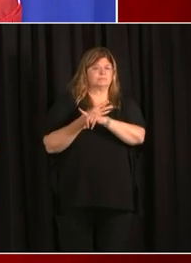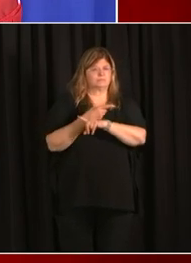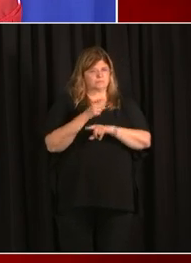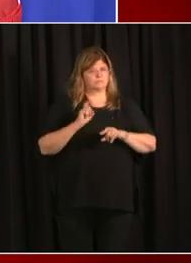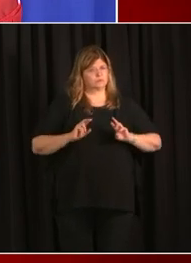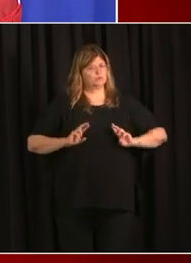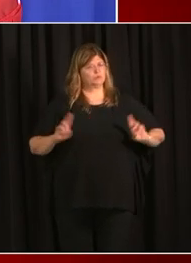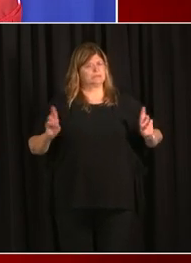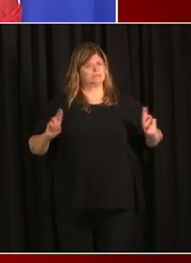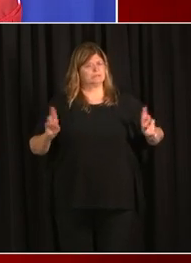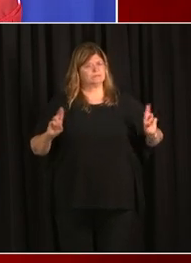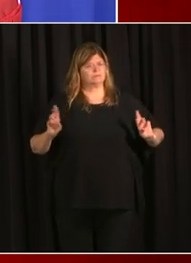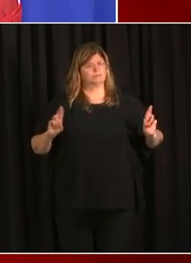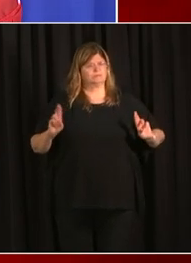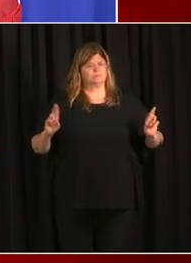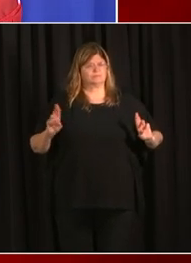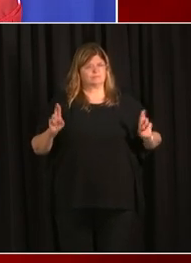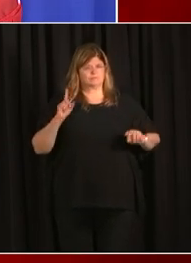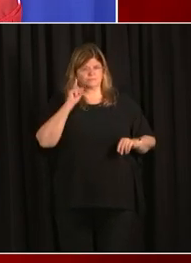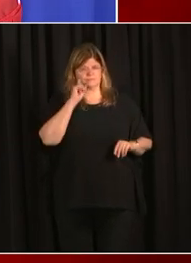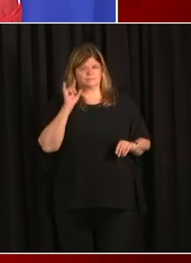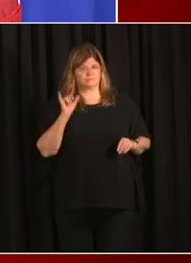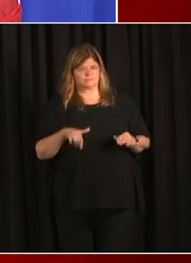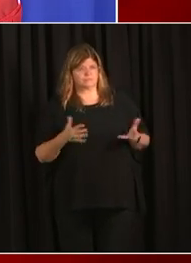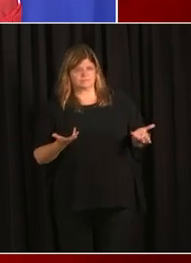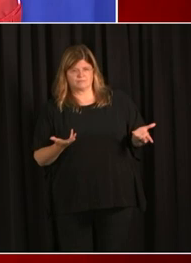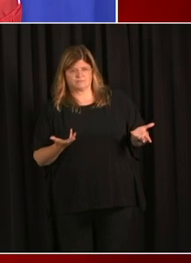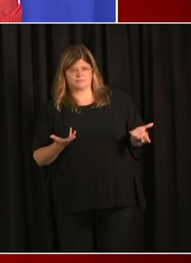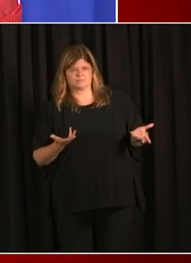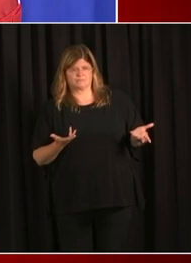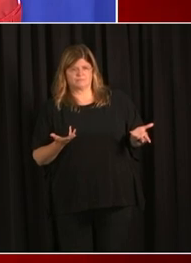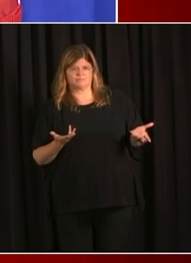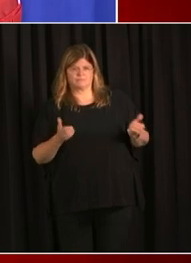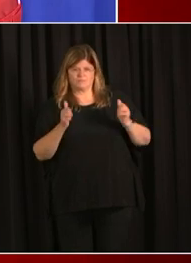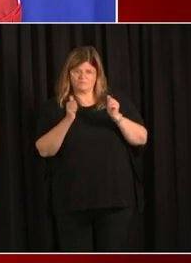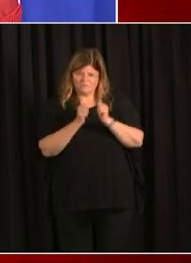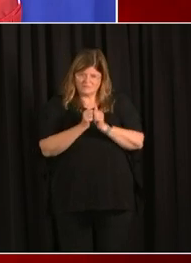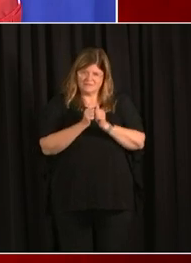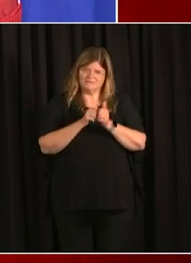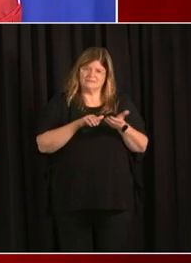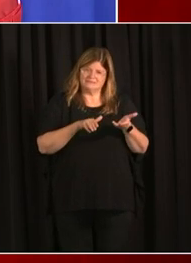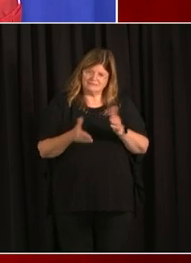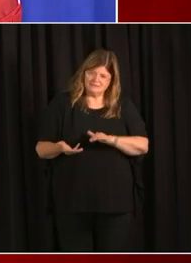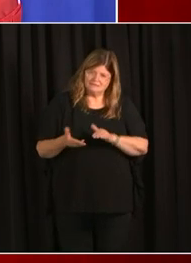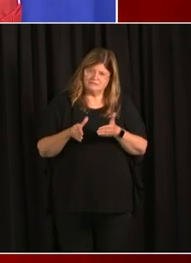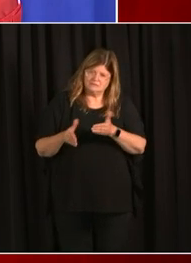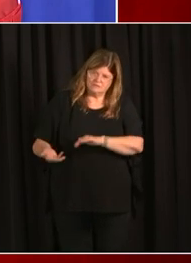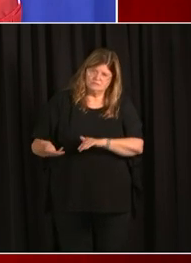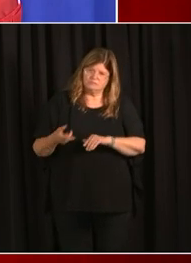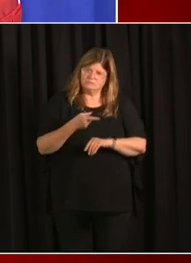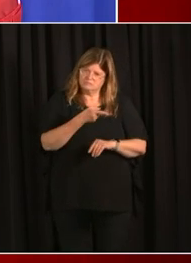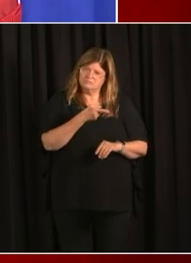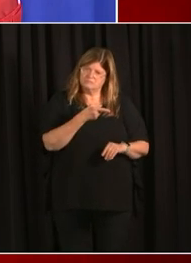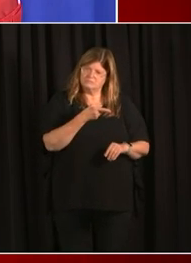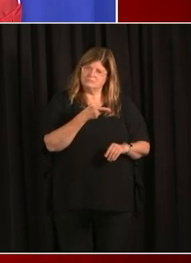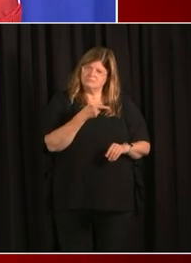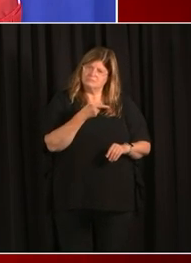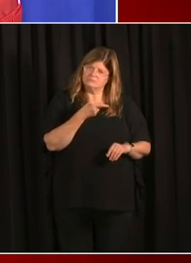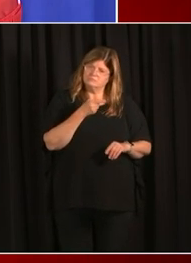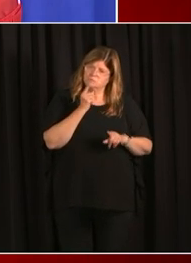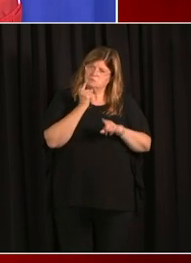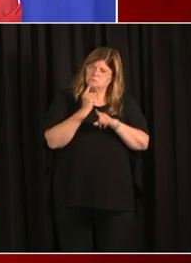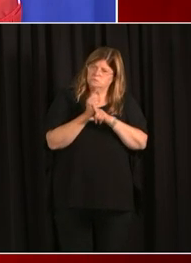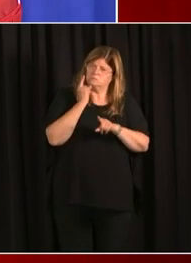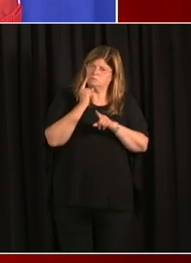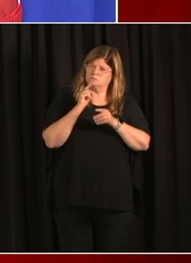for as far as that? And with the fatalities, you were pretty much spot on is where we